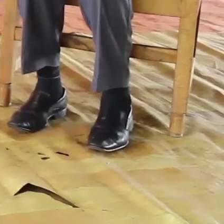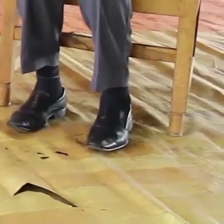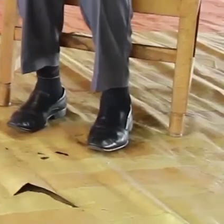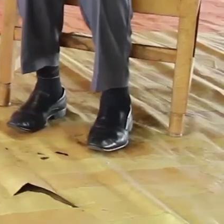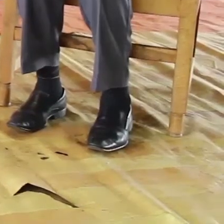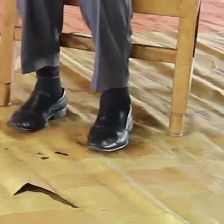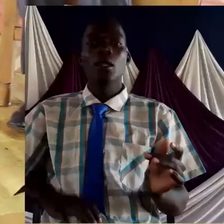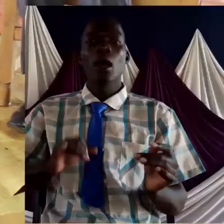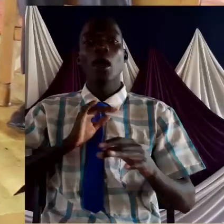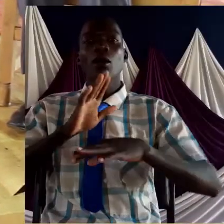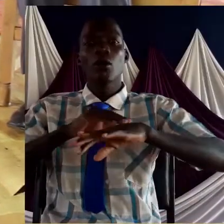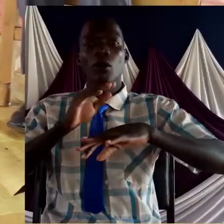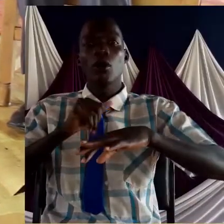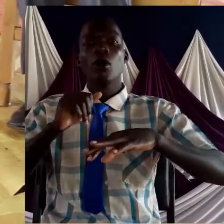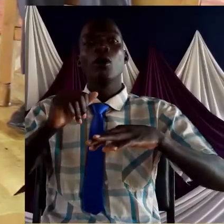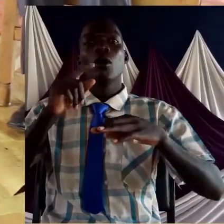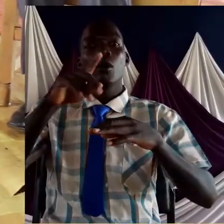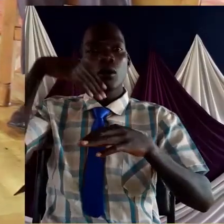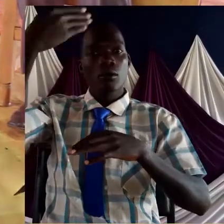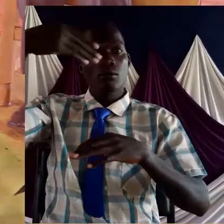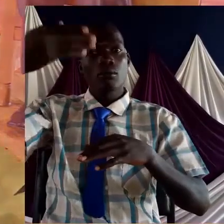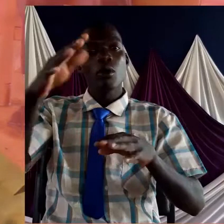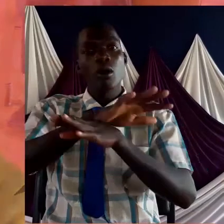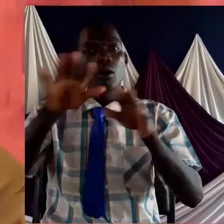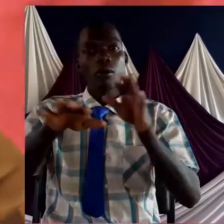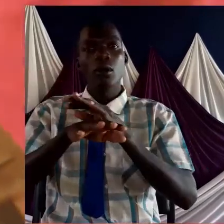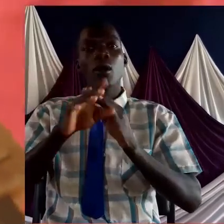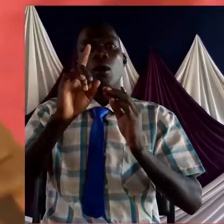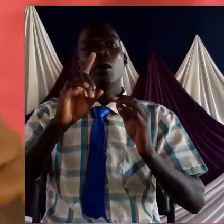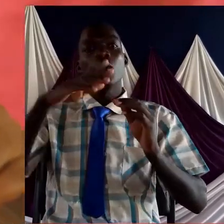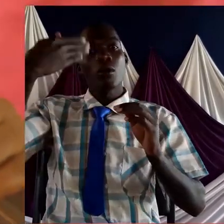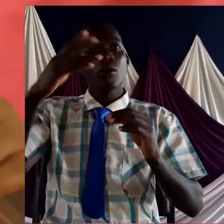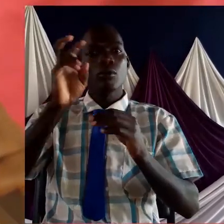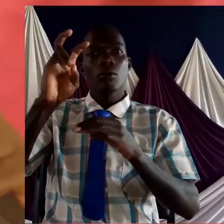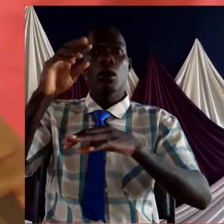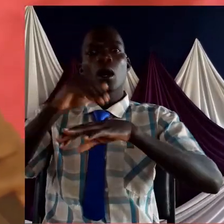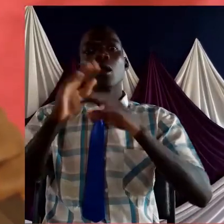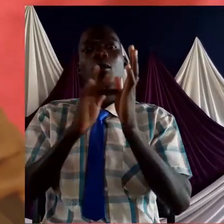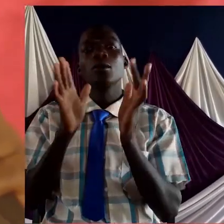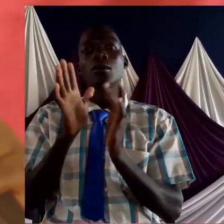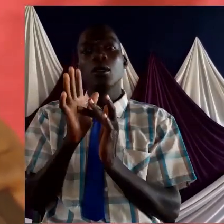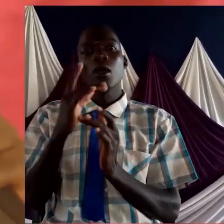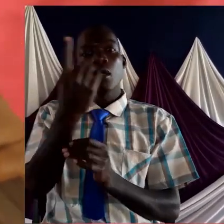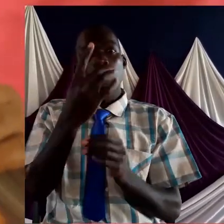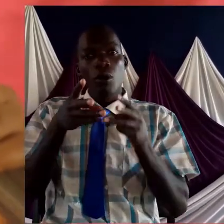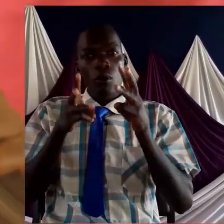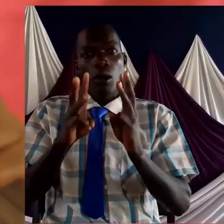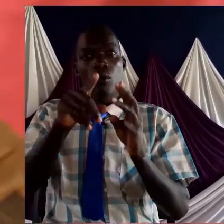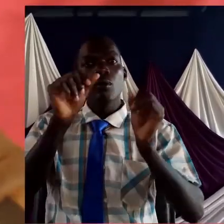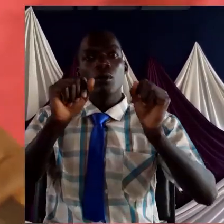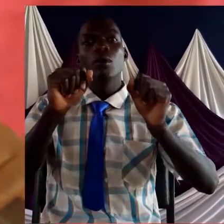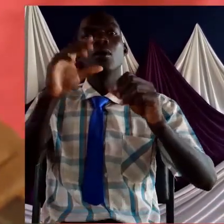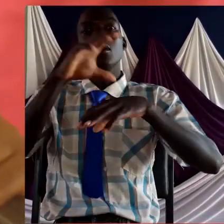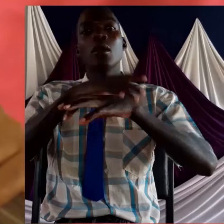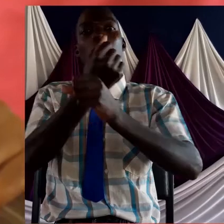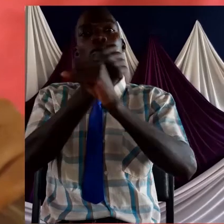Christ. So I call upon each and every one of us, let us look unto Jesus. That is the only way we'll get